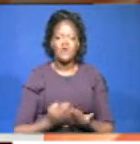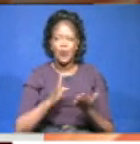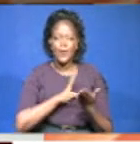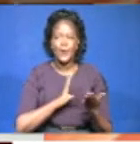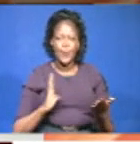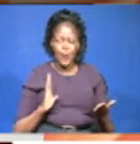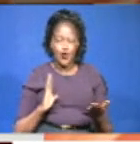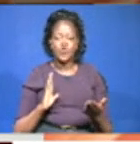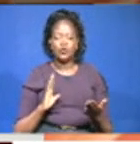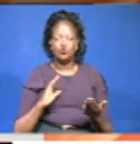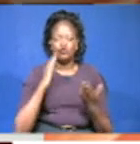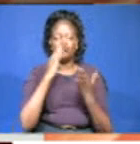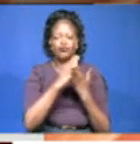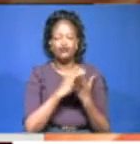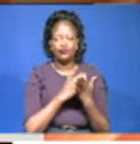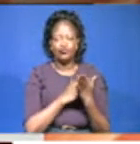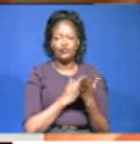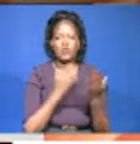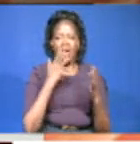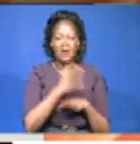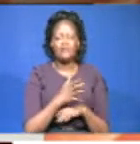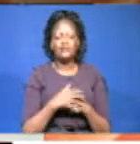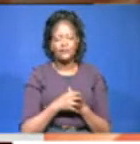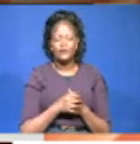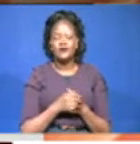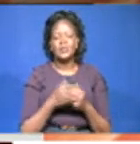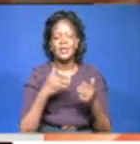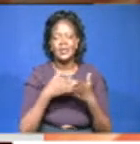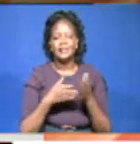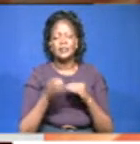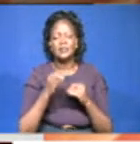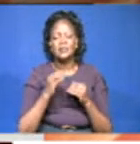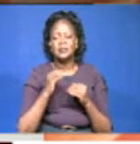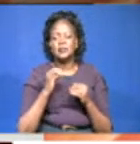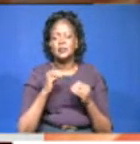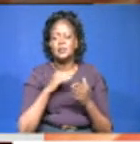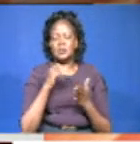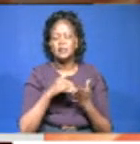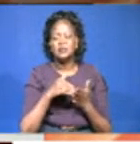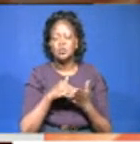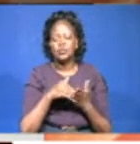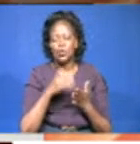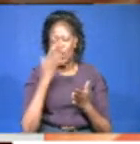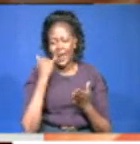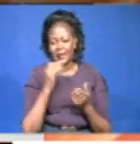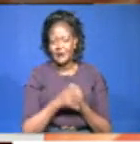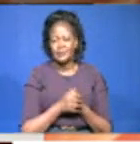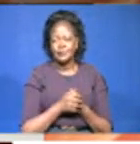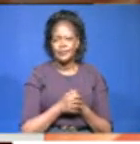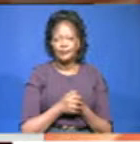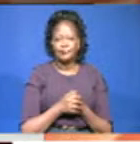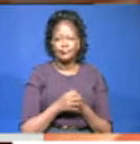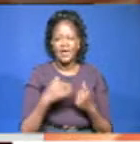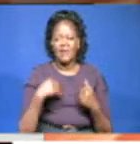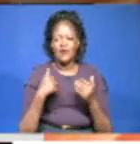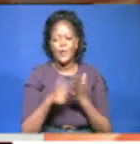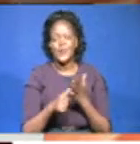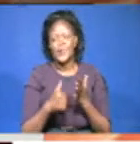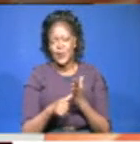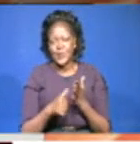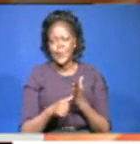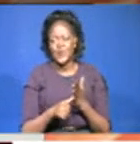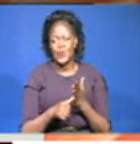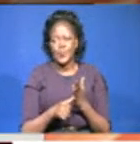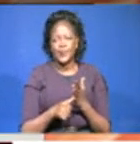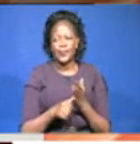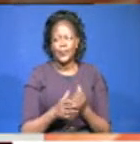record statements at the Integrity Center over claims of irregular recruitment at the Vision 2030 Delivery